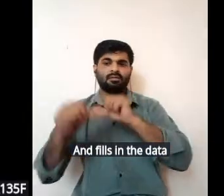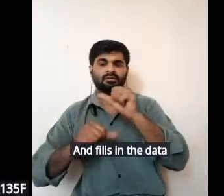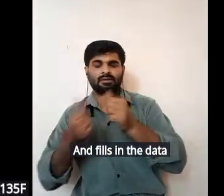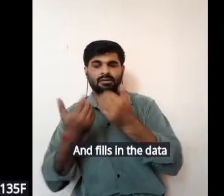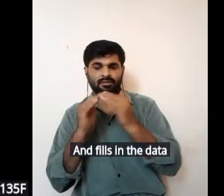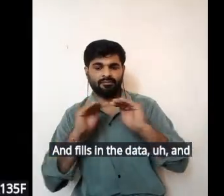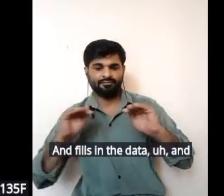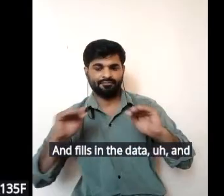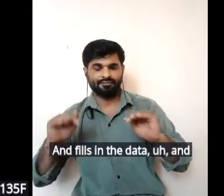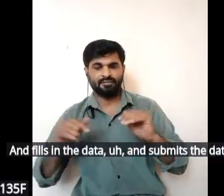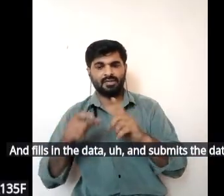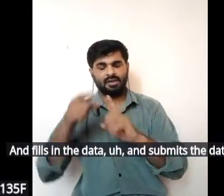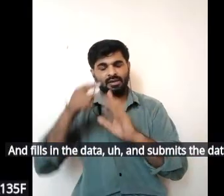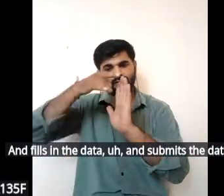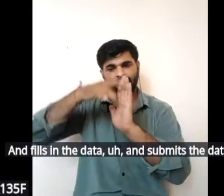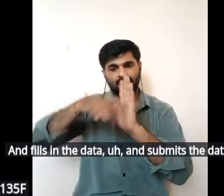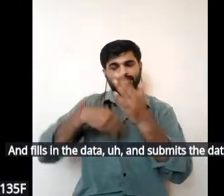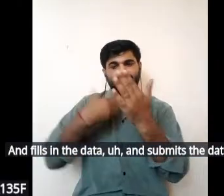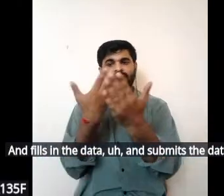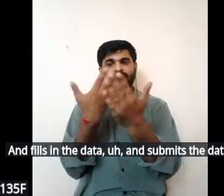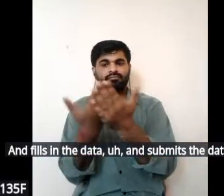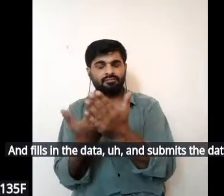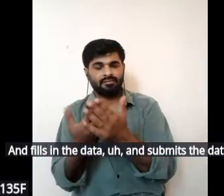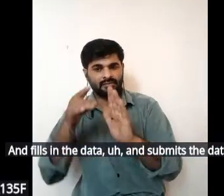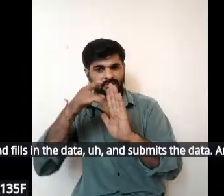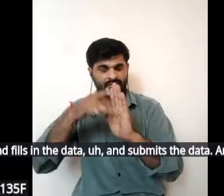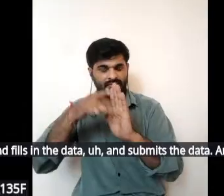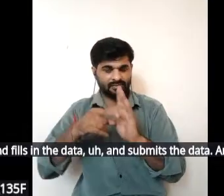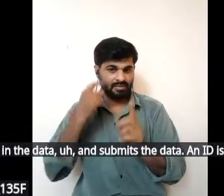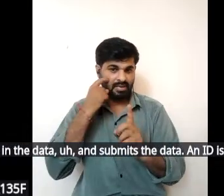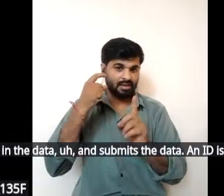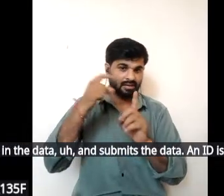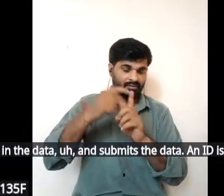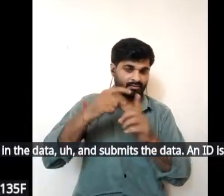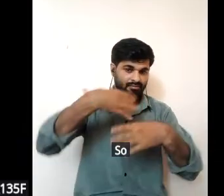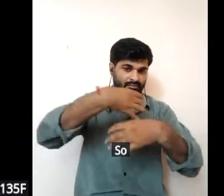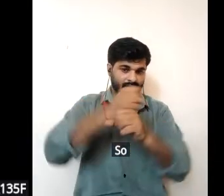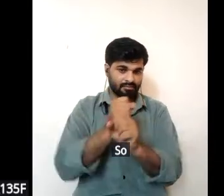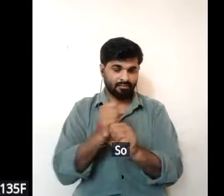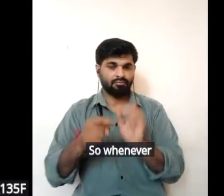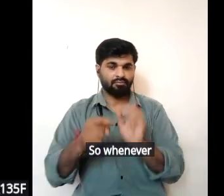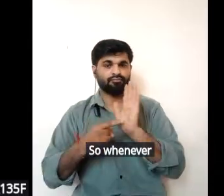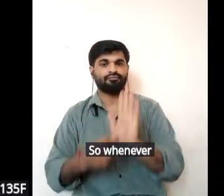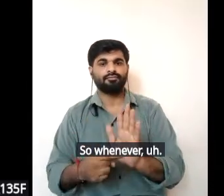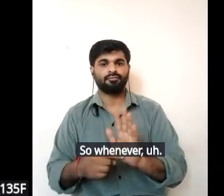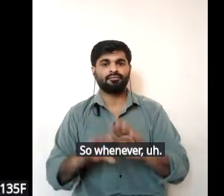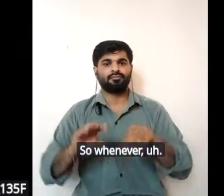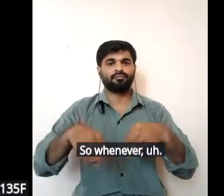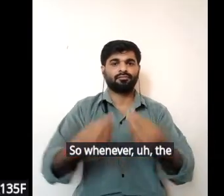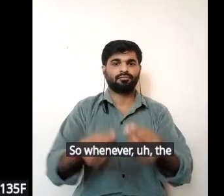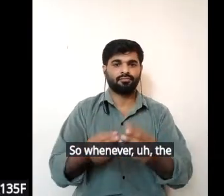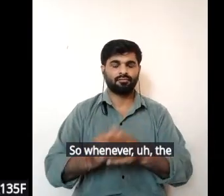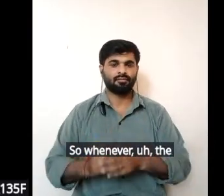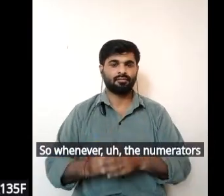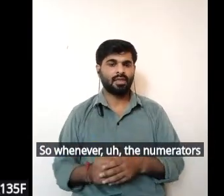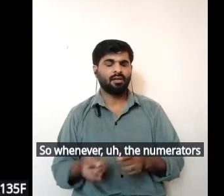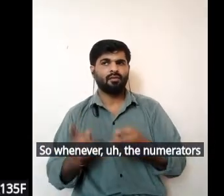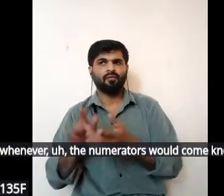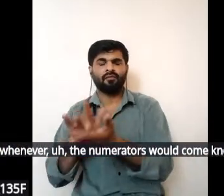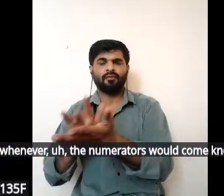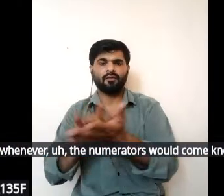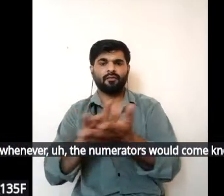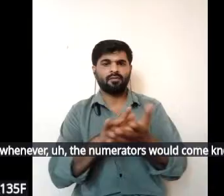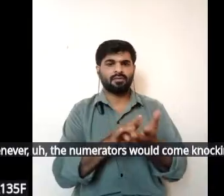and submits the data, an ID is generated. So whenever the enumerators would come knocking